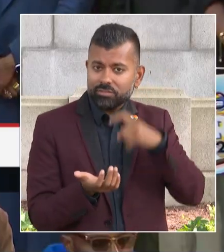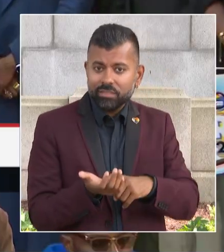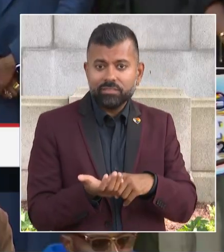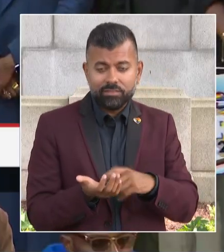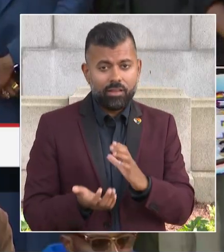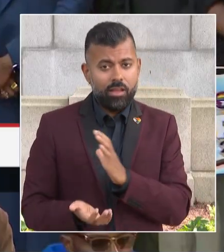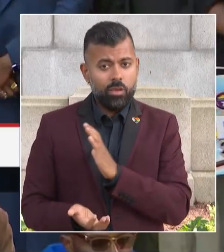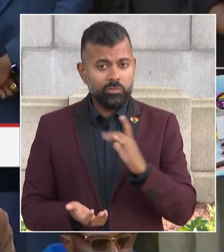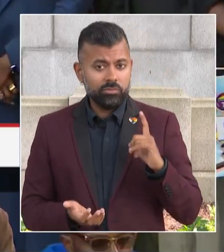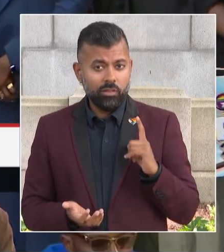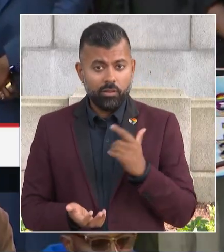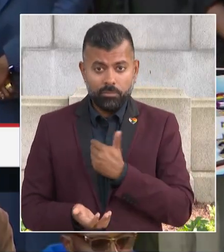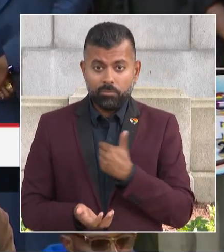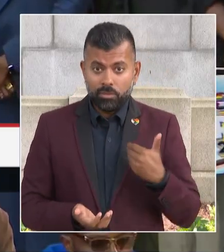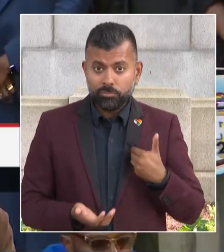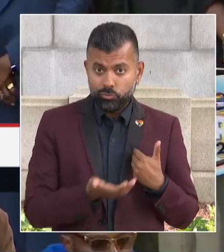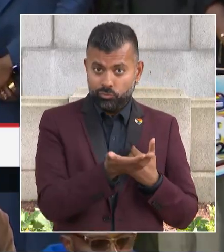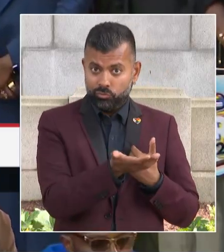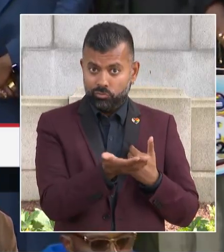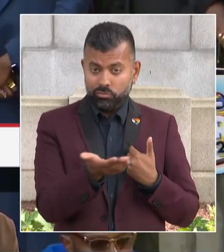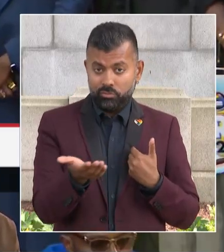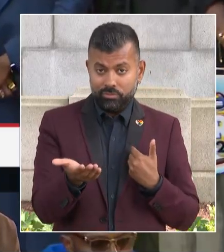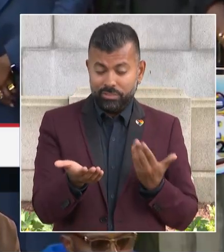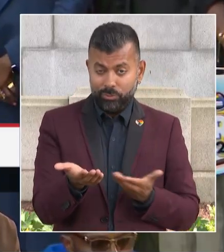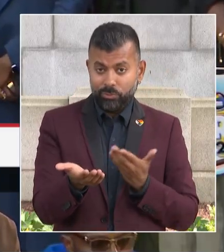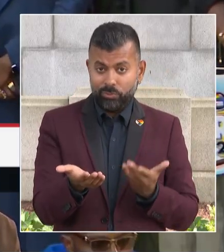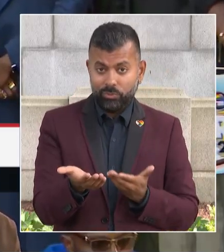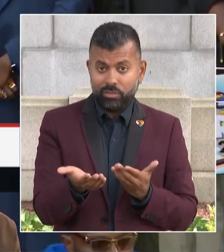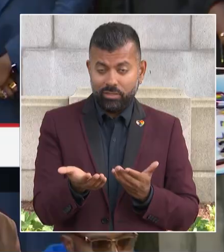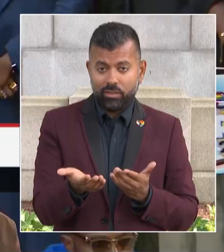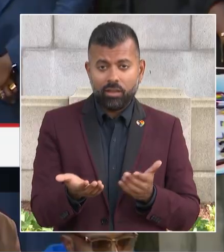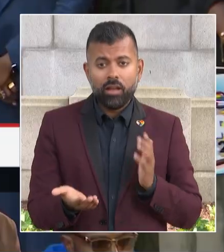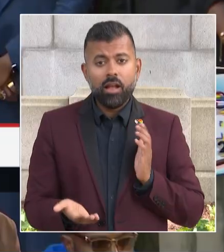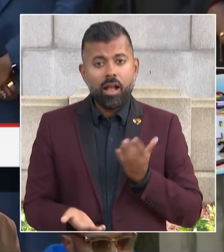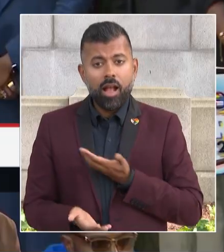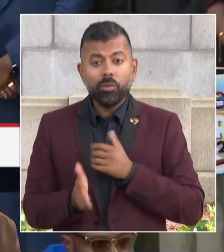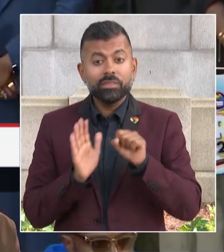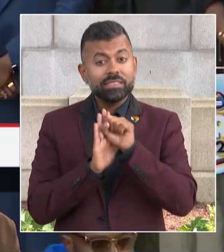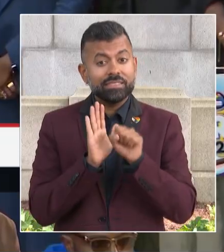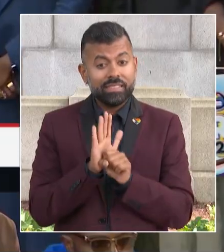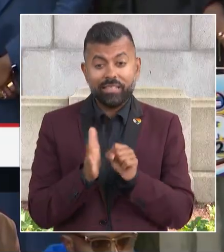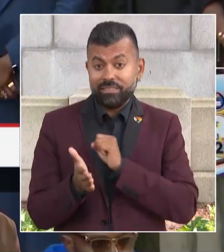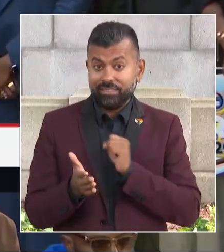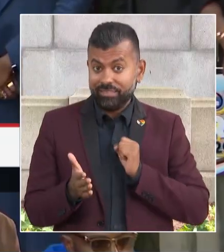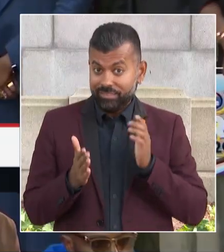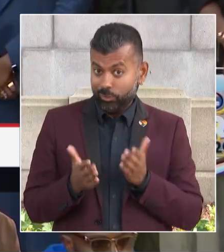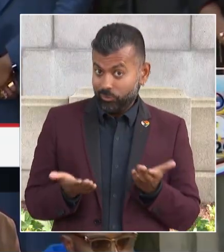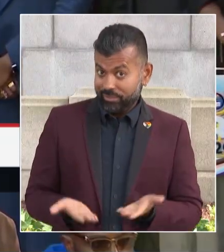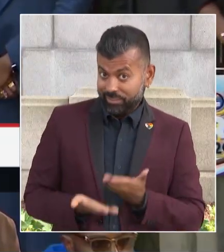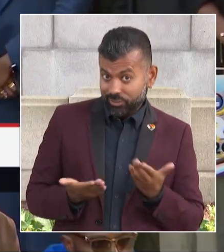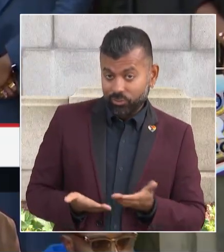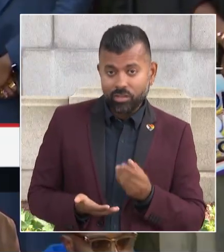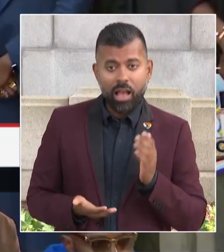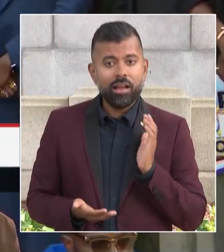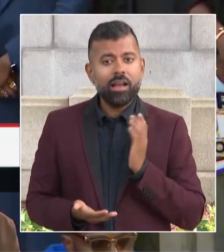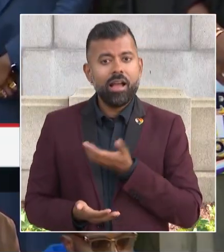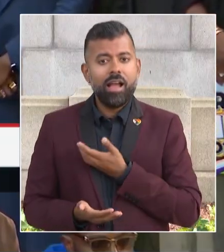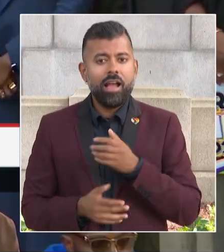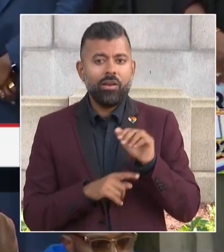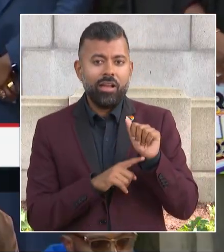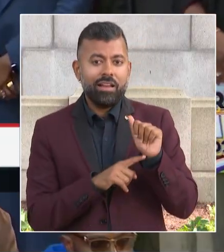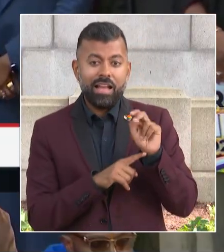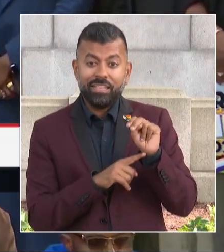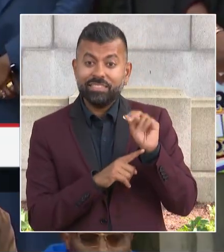have joined us. Our statehood senator has joined us, and all ANC commissioners and